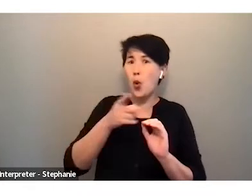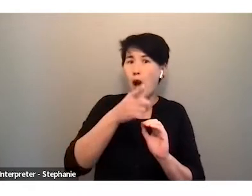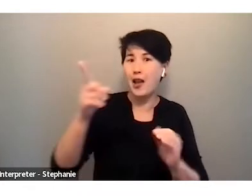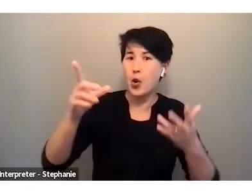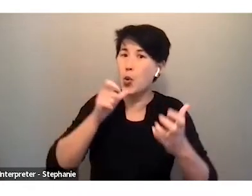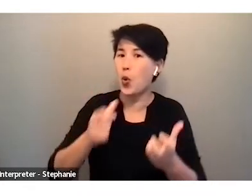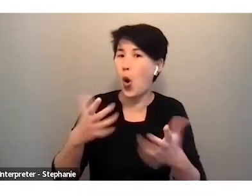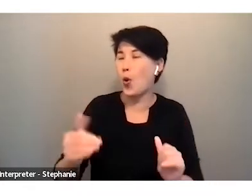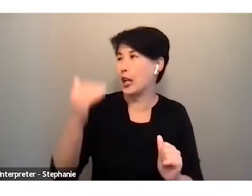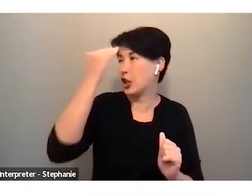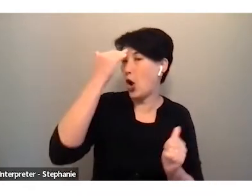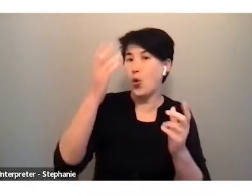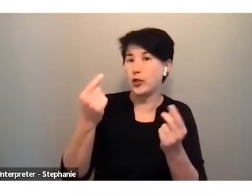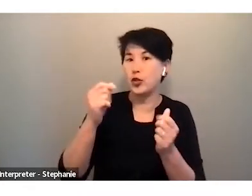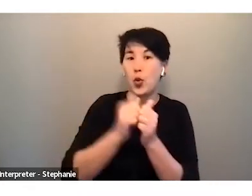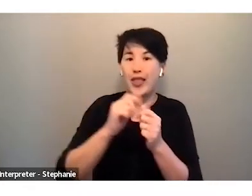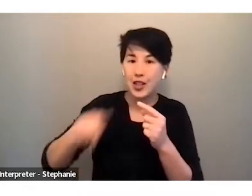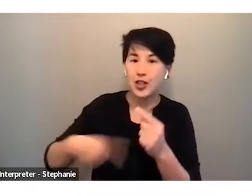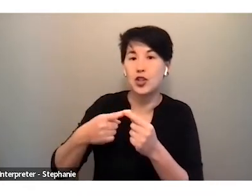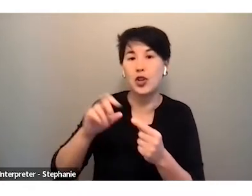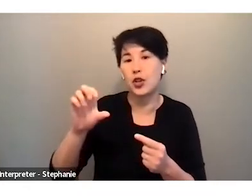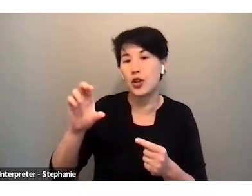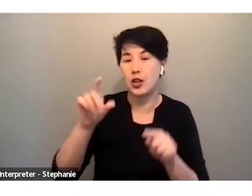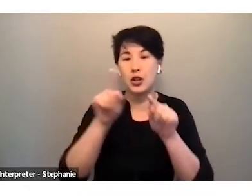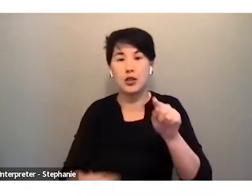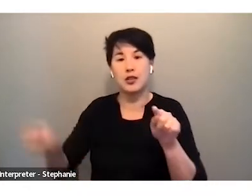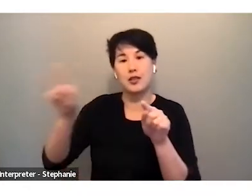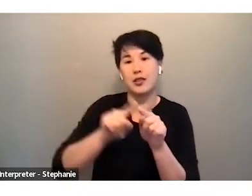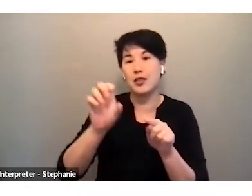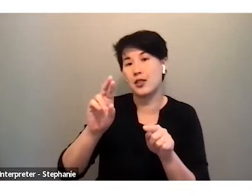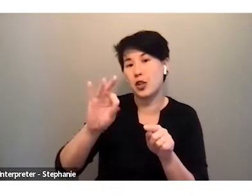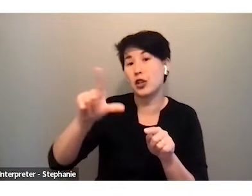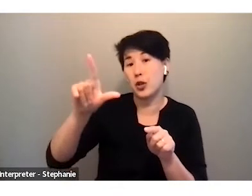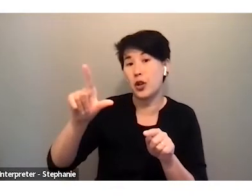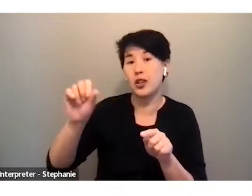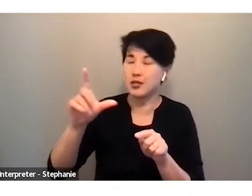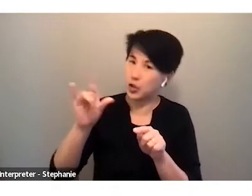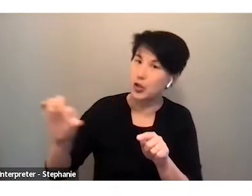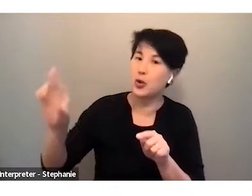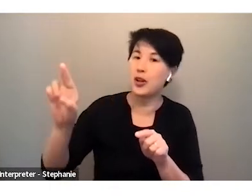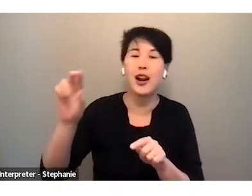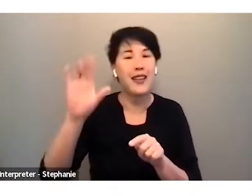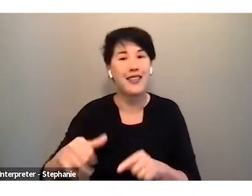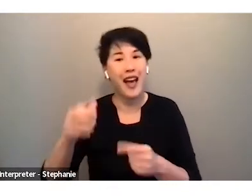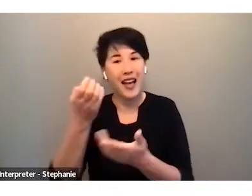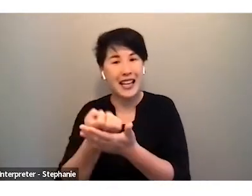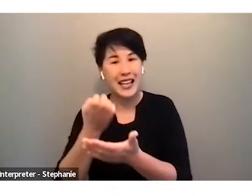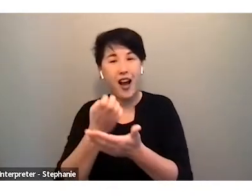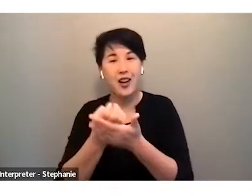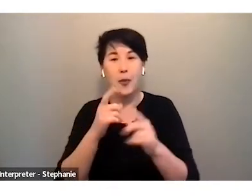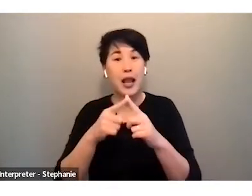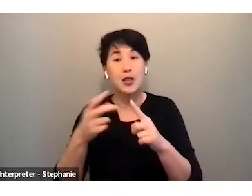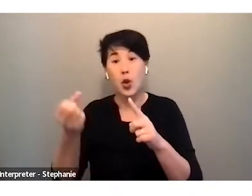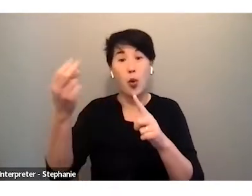scale right now, and if there is, people are keeping it under their belt. But the circular economy is also a part of